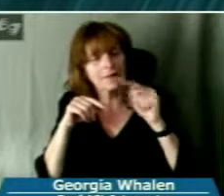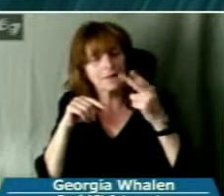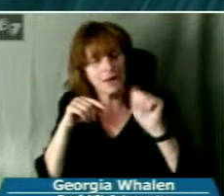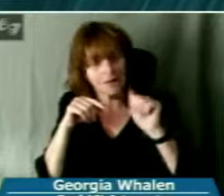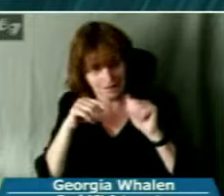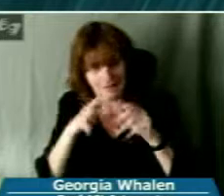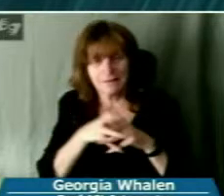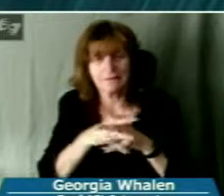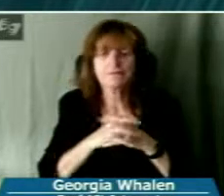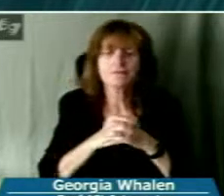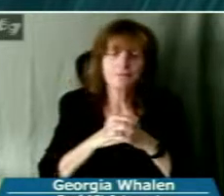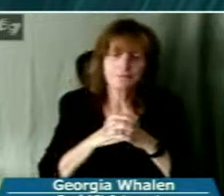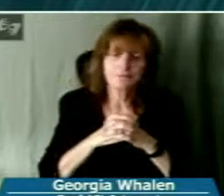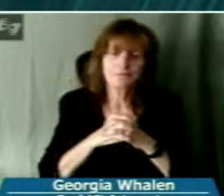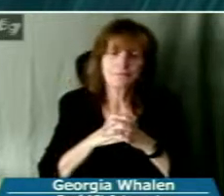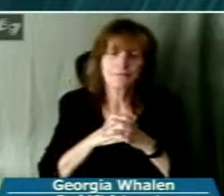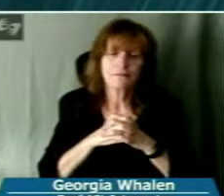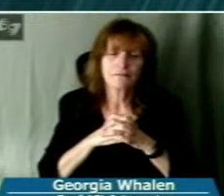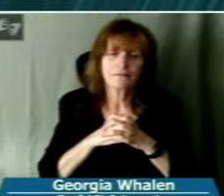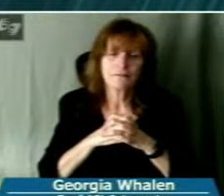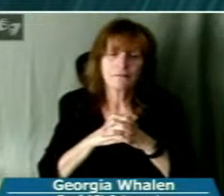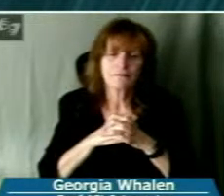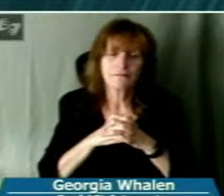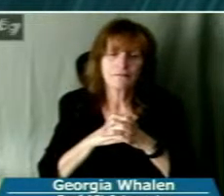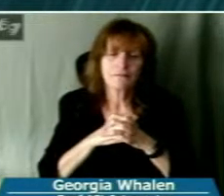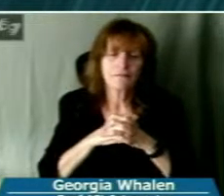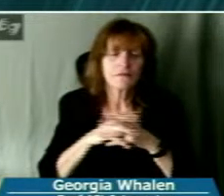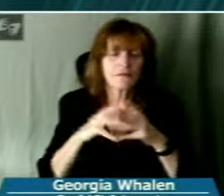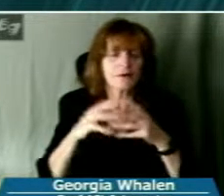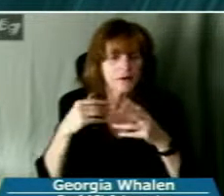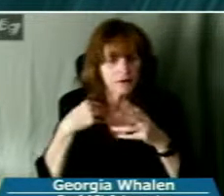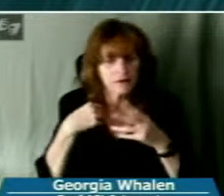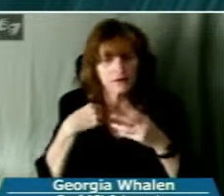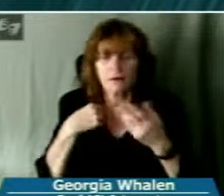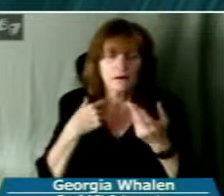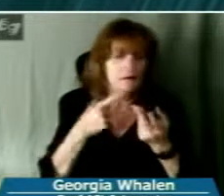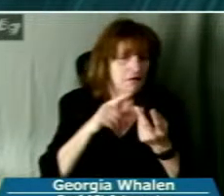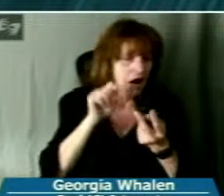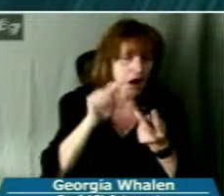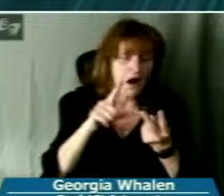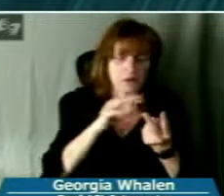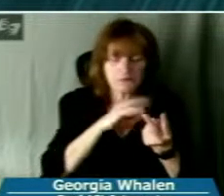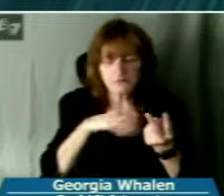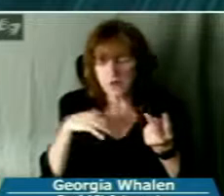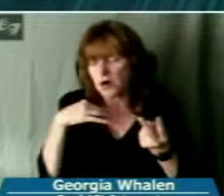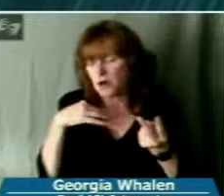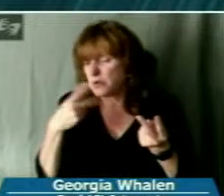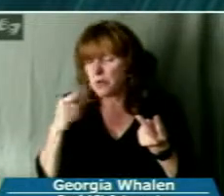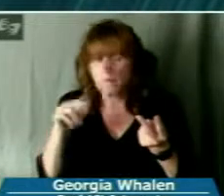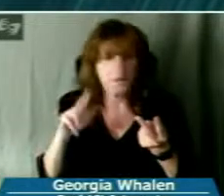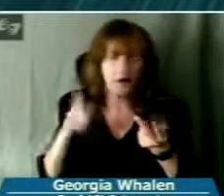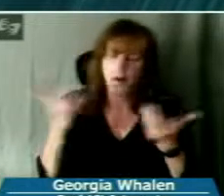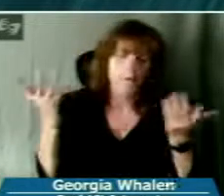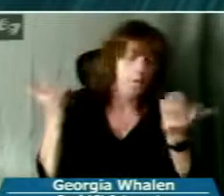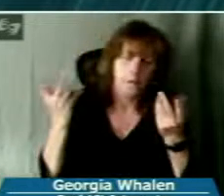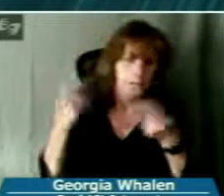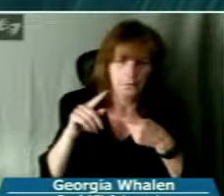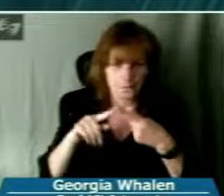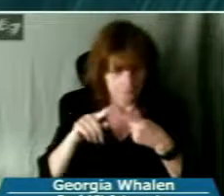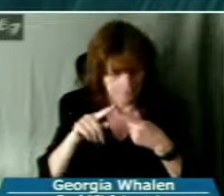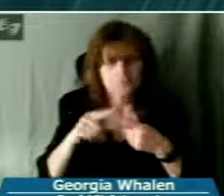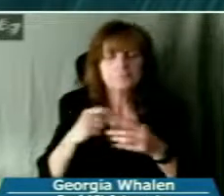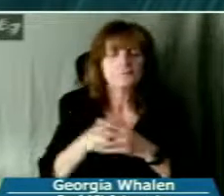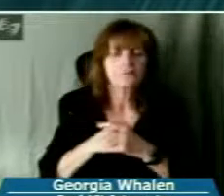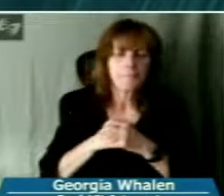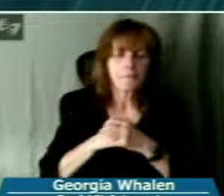question is either for Mr. Mayor or Mr. Johnson, but I think it's for Mr. Mayor. I know that Mike